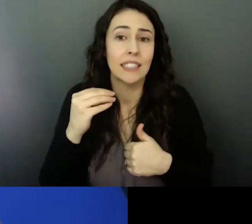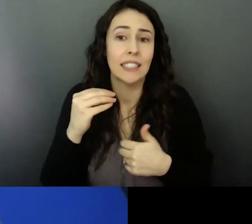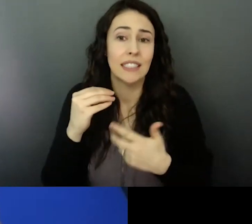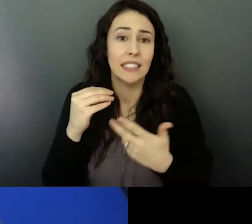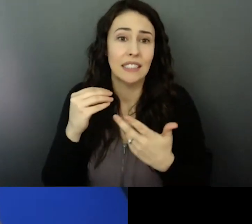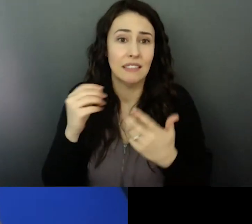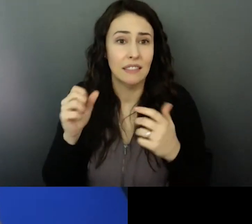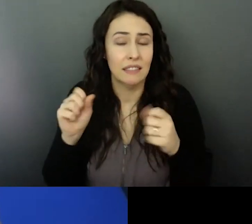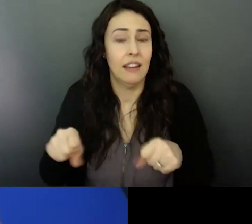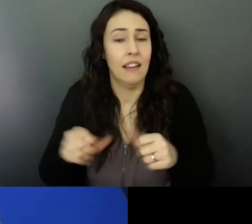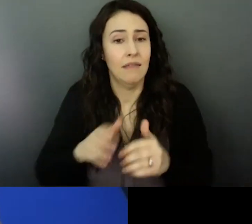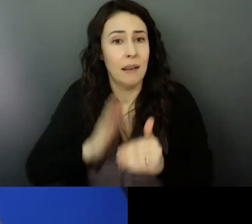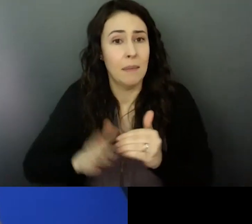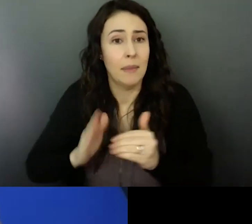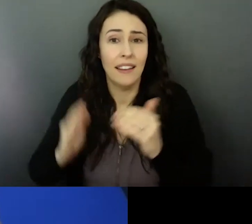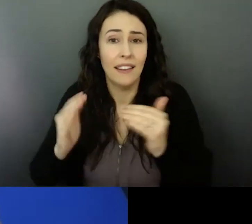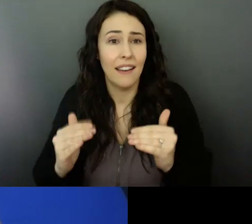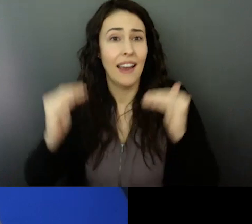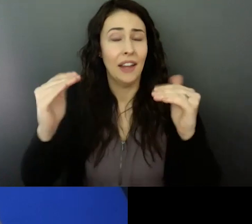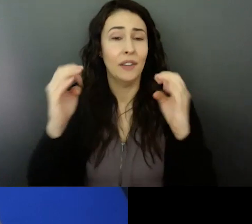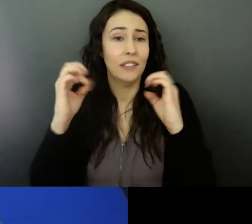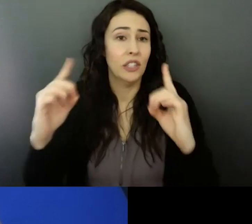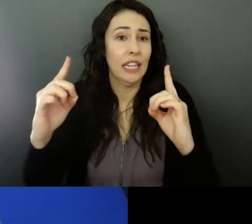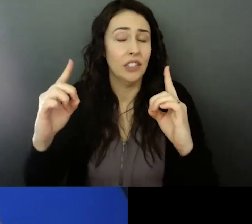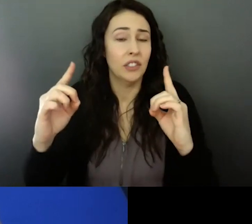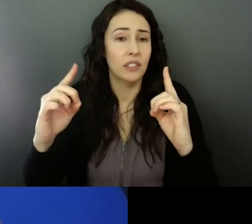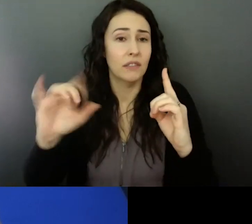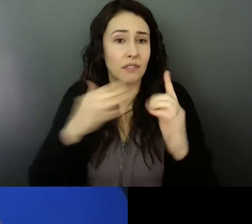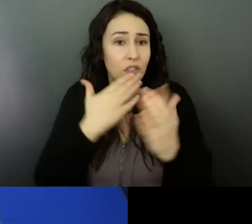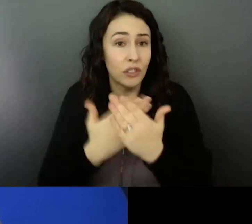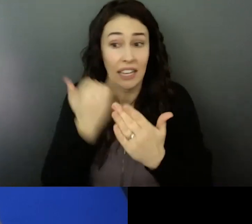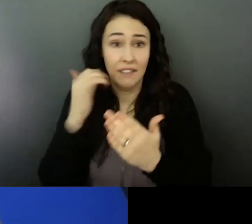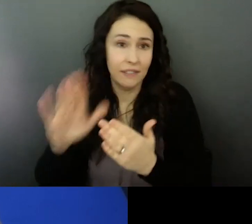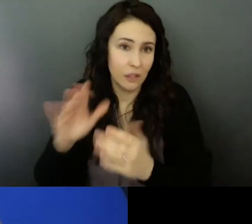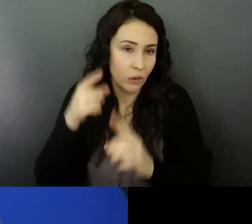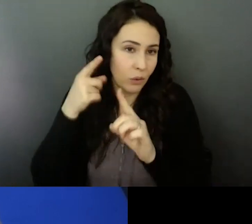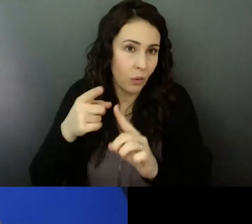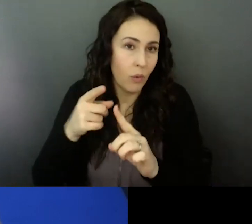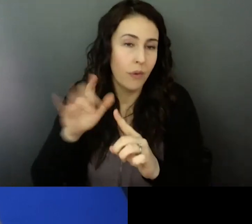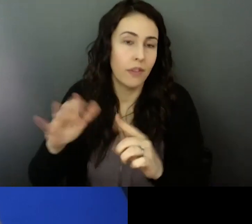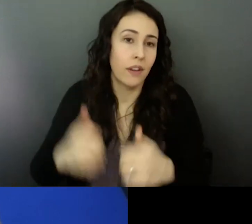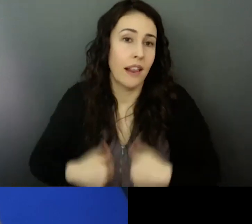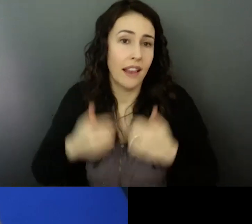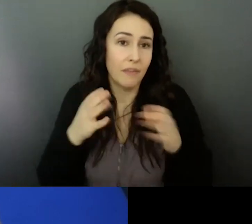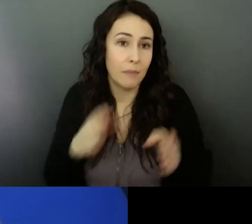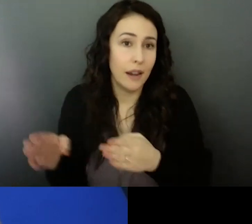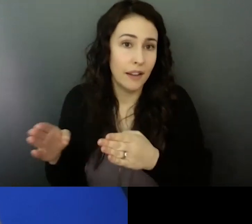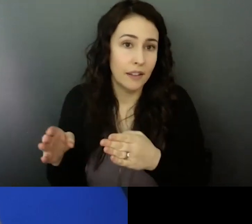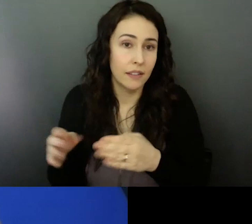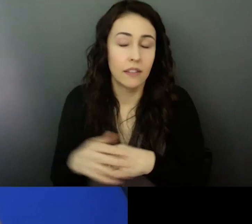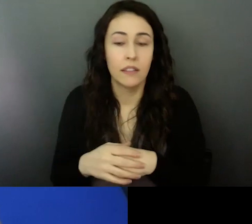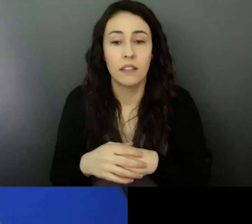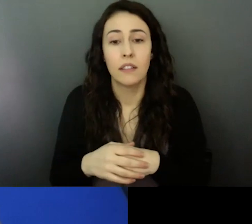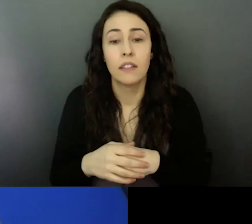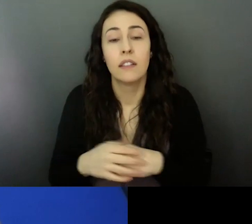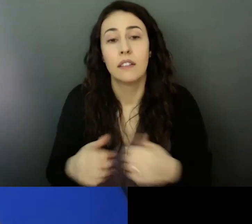complete higher education, if that's their goal and in their life plan. And lifelong learning is